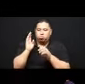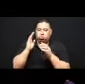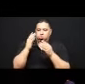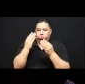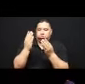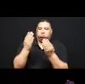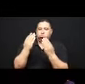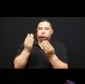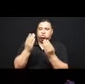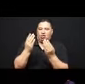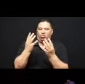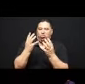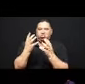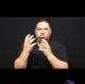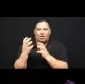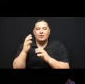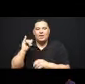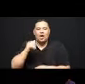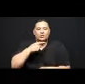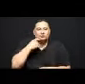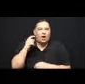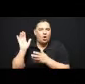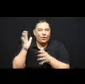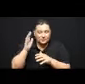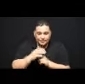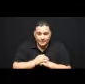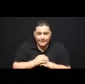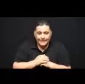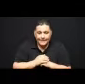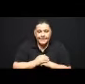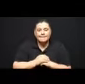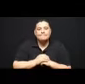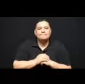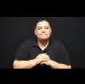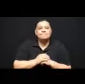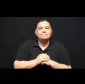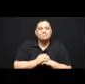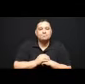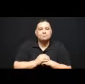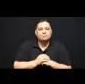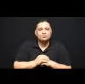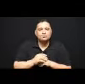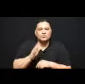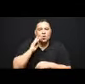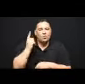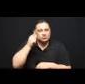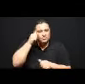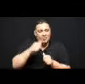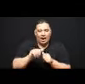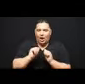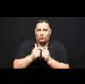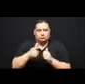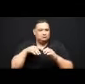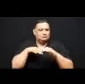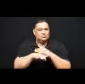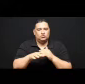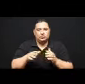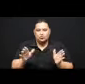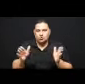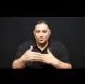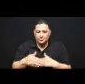I fear it is all you will remember. The way it entered the room, the softness with which it broke the